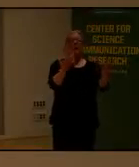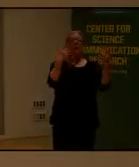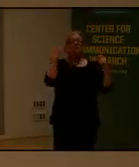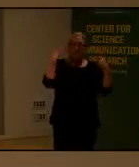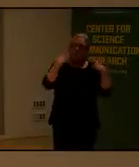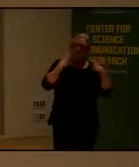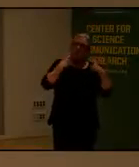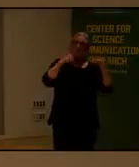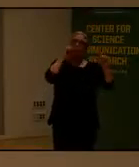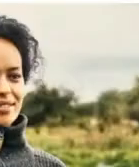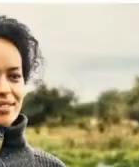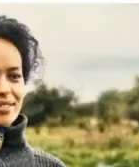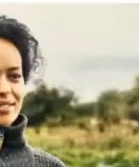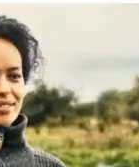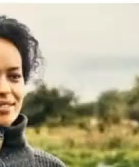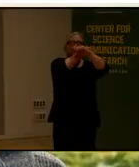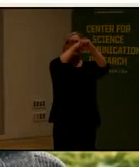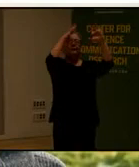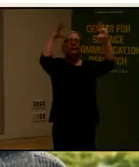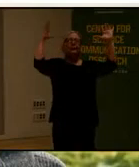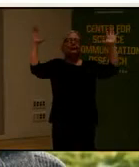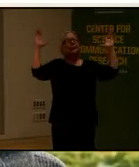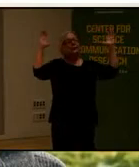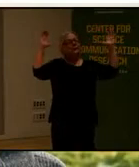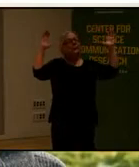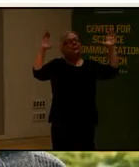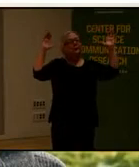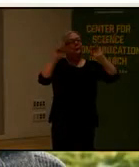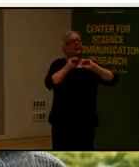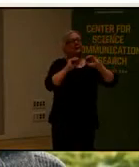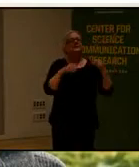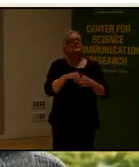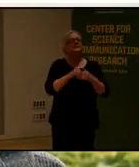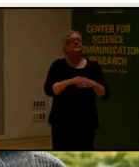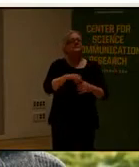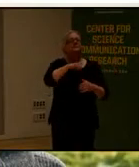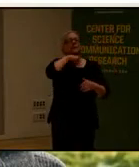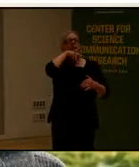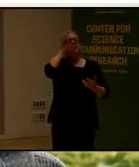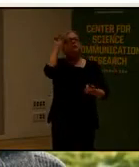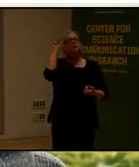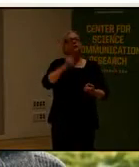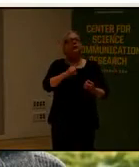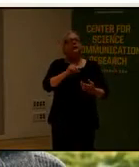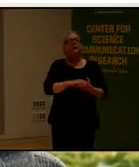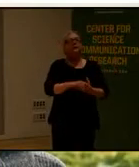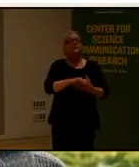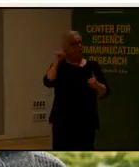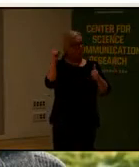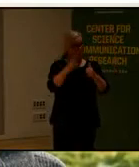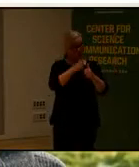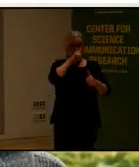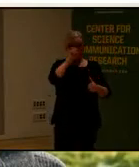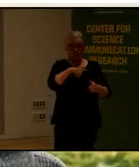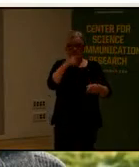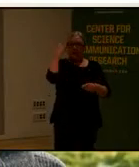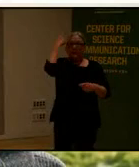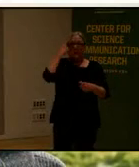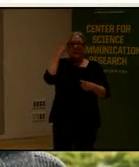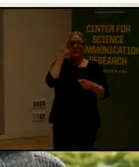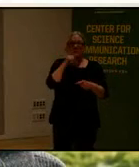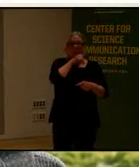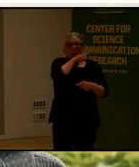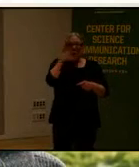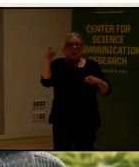all envisioned. So going back to this original question, think about what it was that you envisioned.